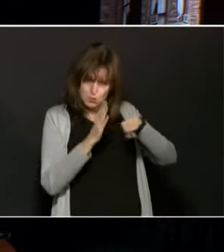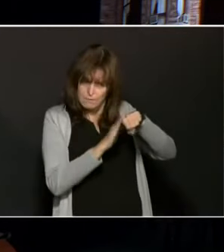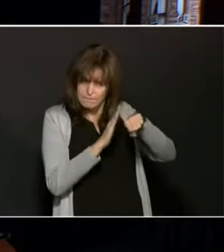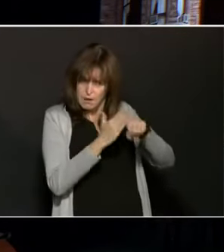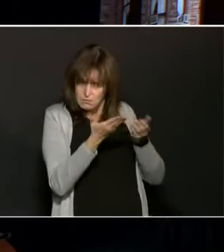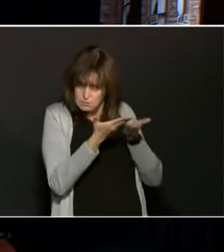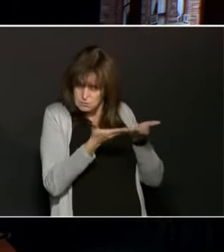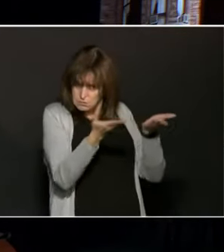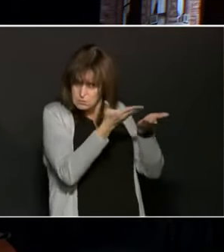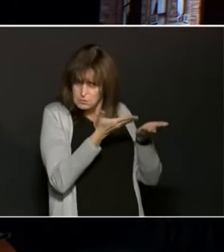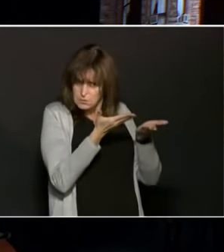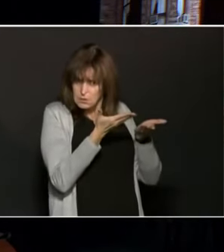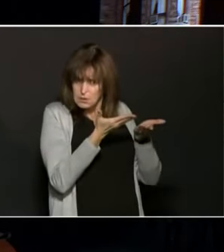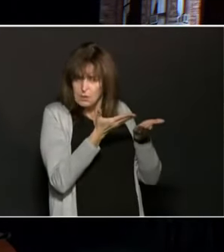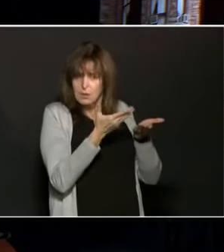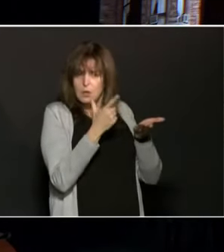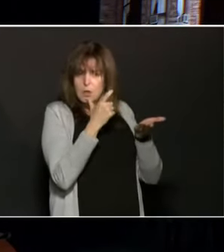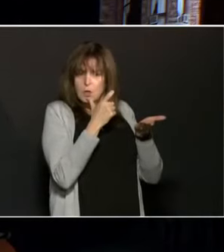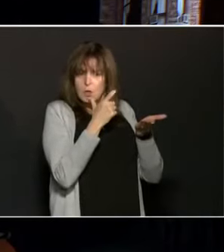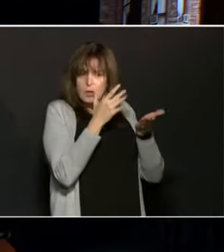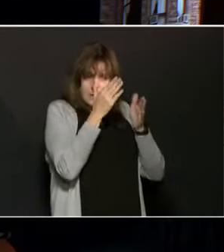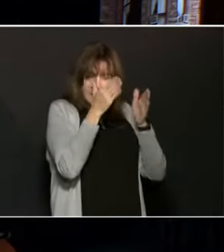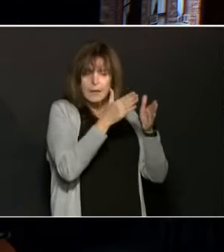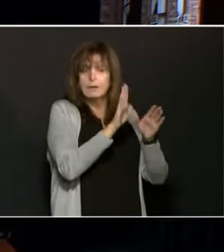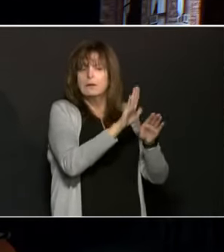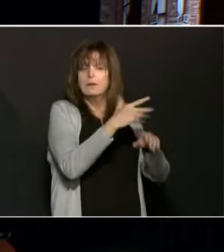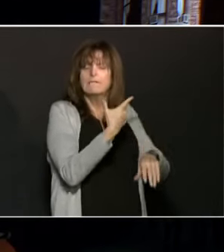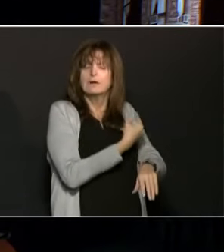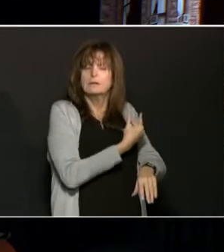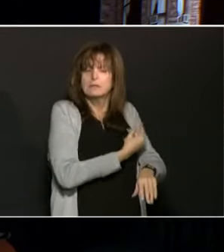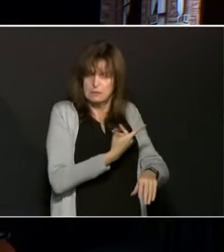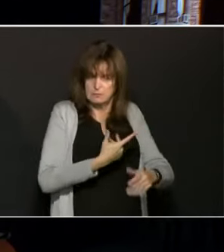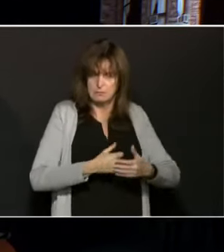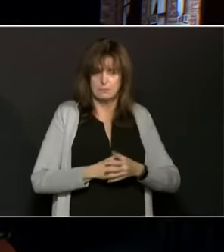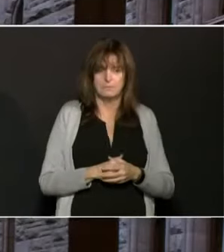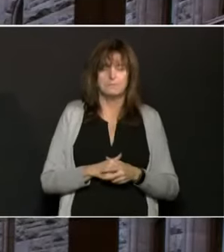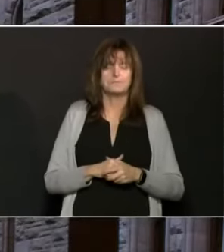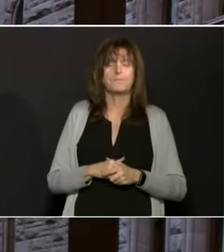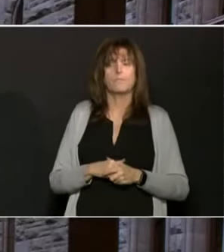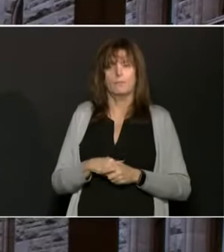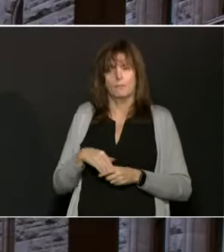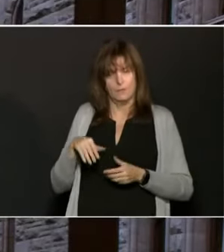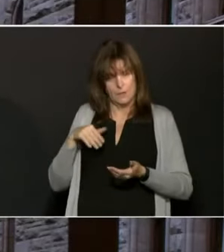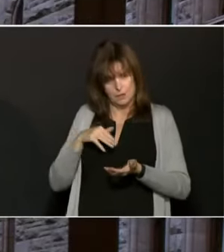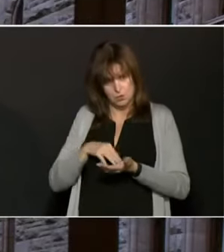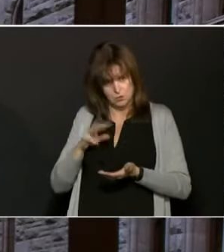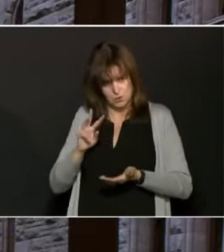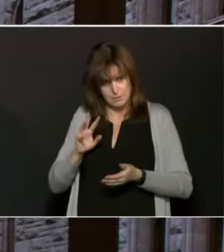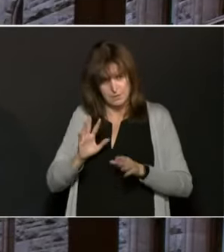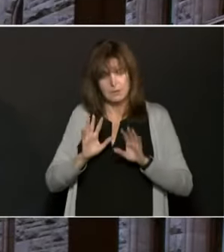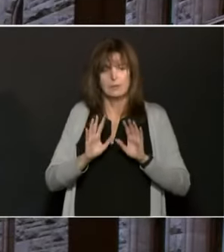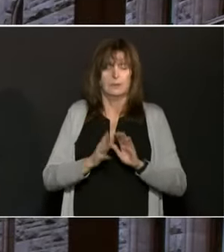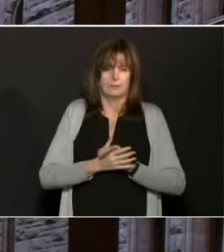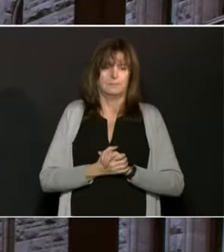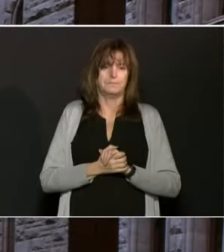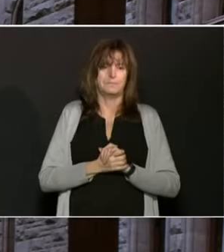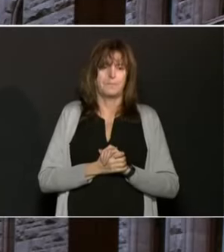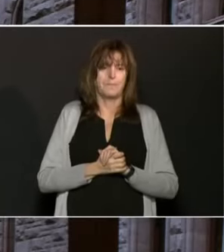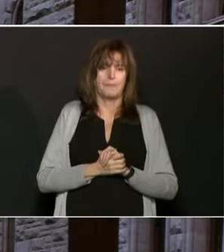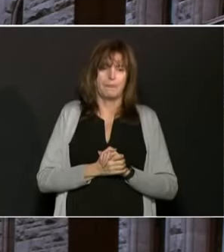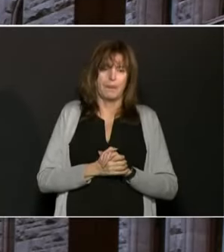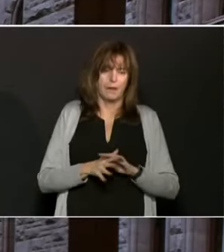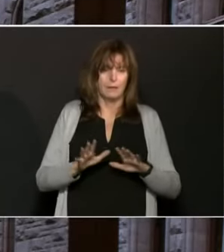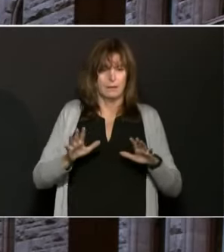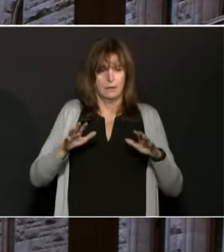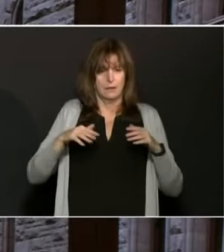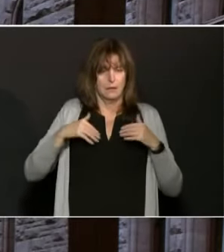point. And one thing about the COVID fatigue, if people say, I don't see anything on the horizon, and now the vaccine coming in,